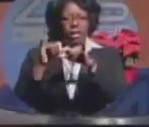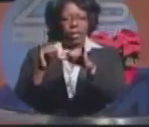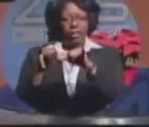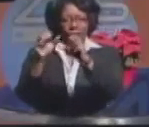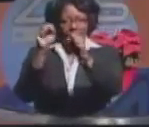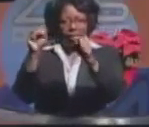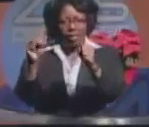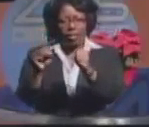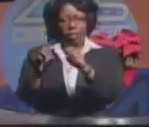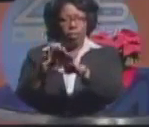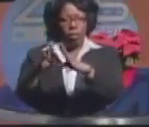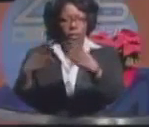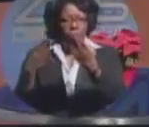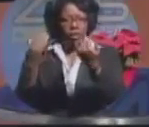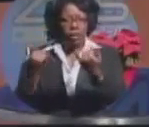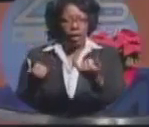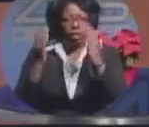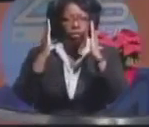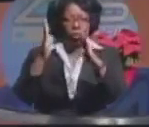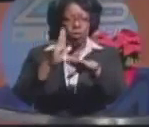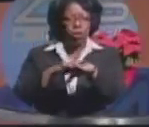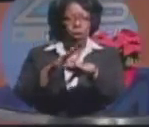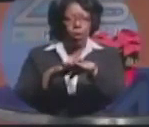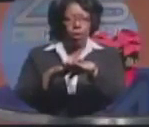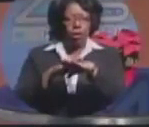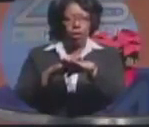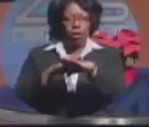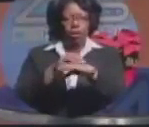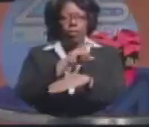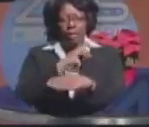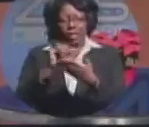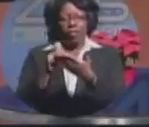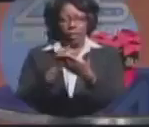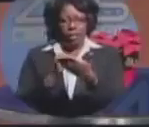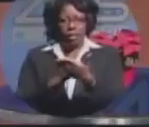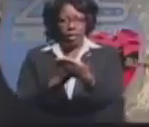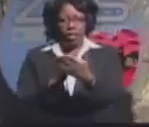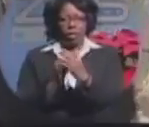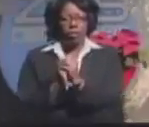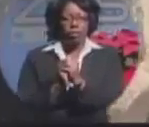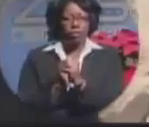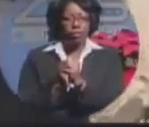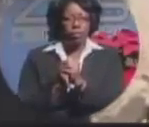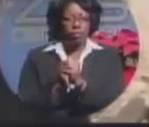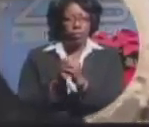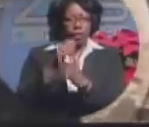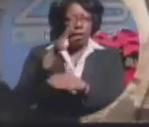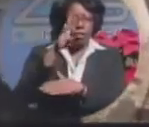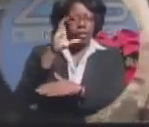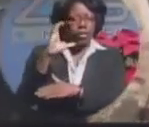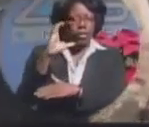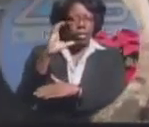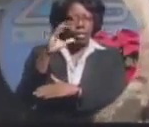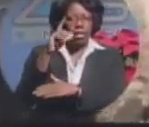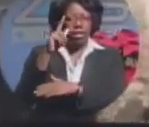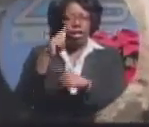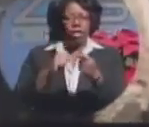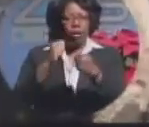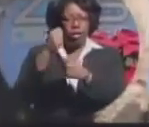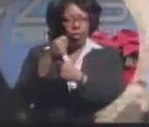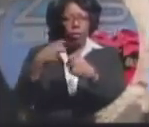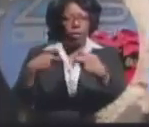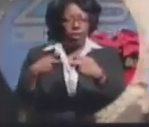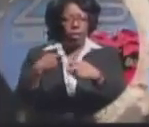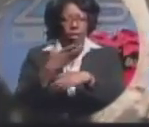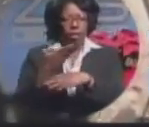system exposed, and that's now the focus of a police investigation. Theft of BEC's transformer copper wire from the